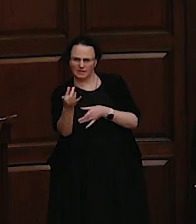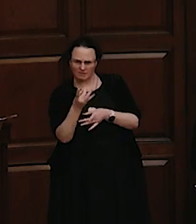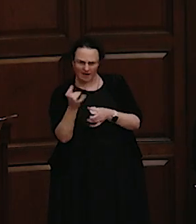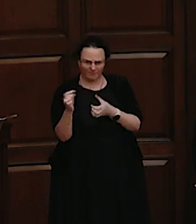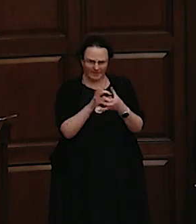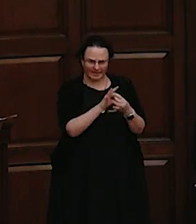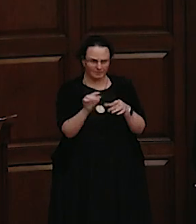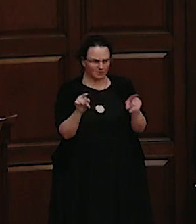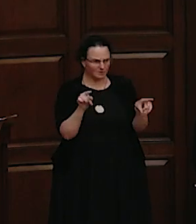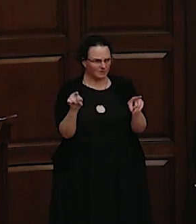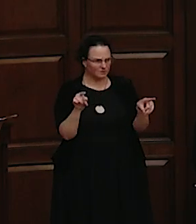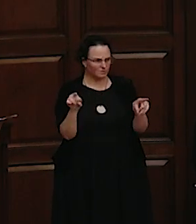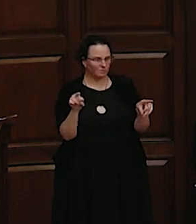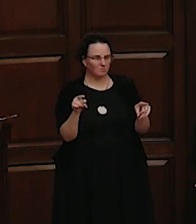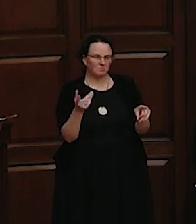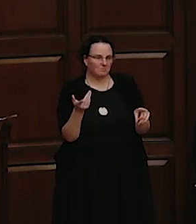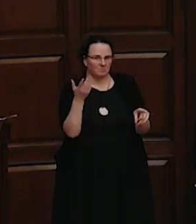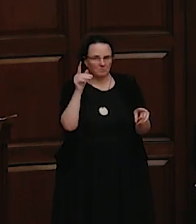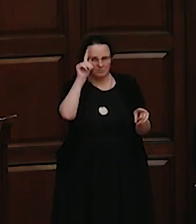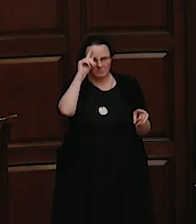Are there any more questions online, Frank?